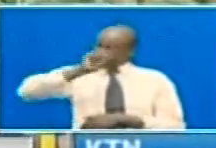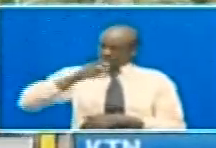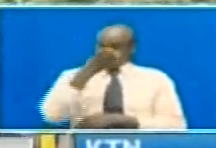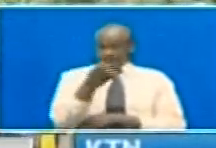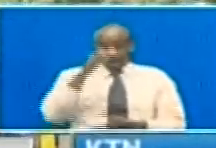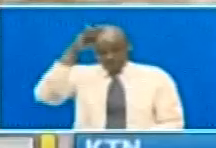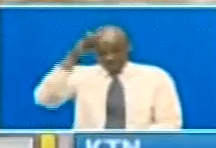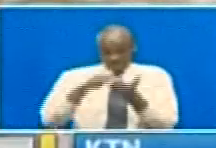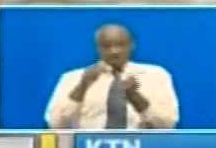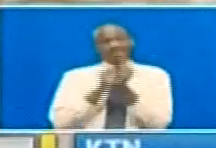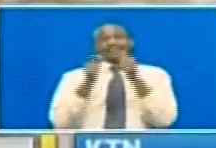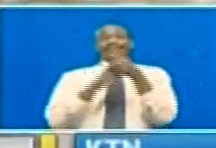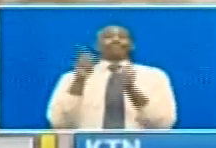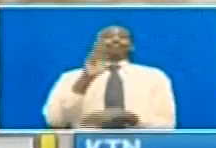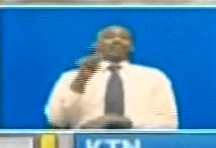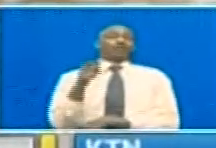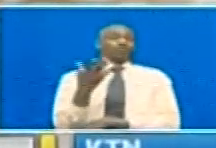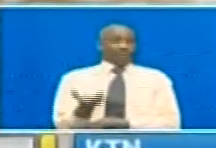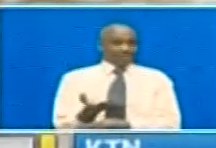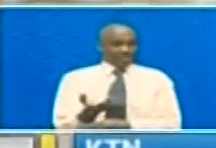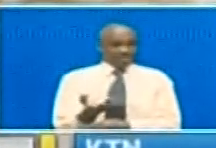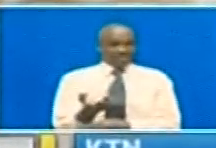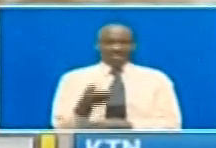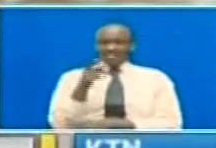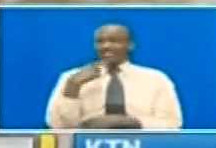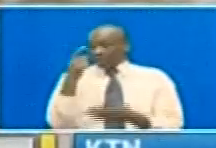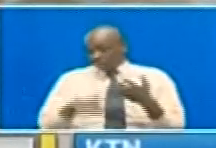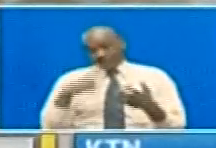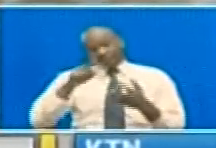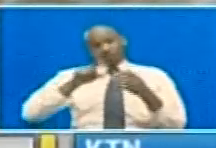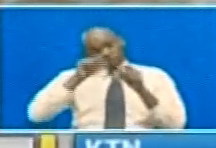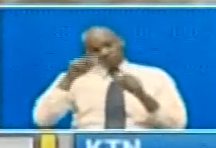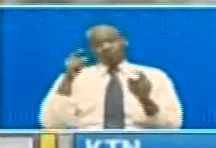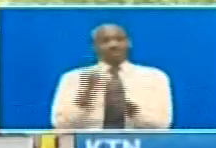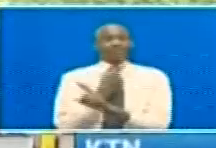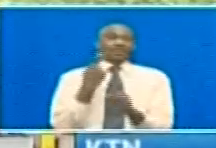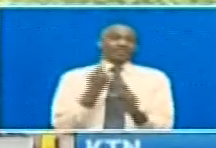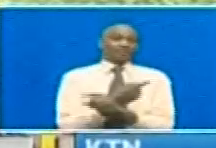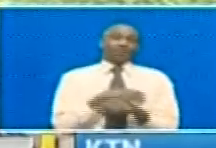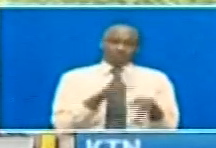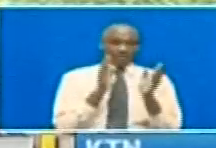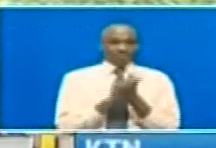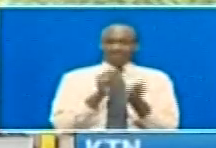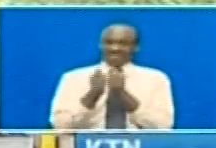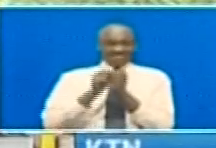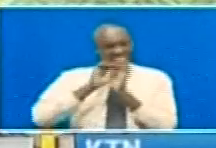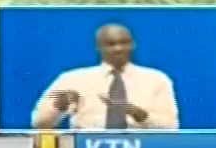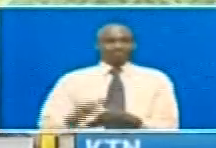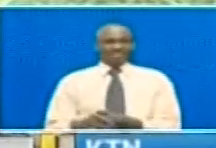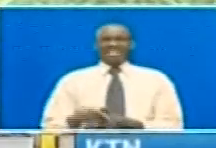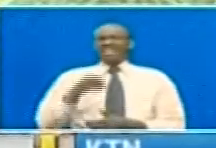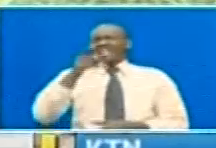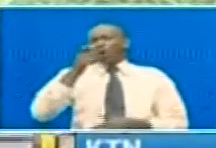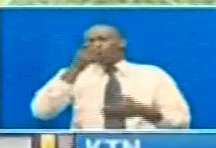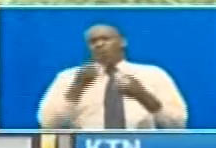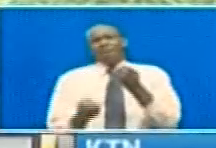16 million bags this season, although increased yields from alternative crops were reported. Bei hiyo iko chini sana kulingana